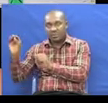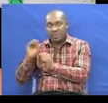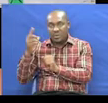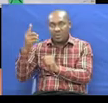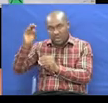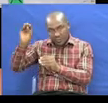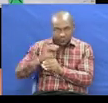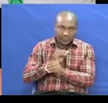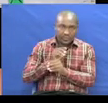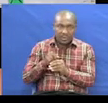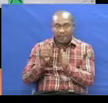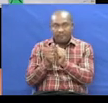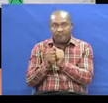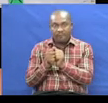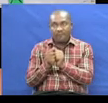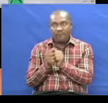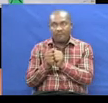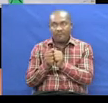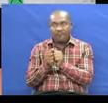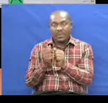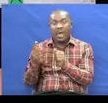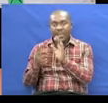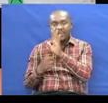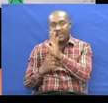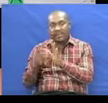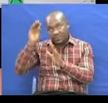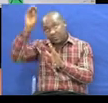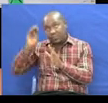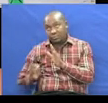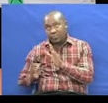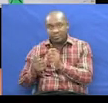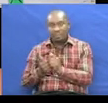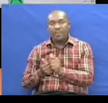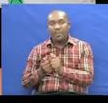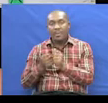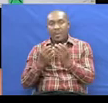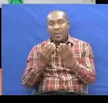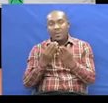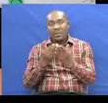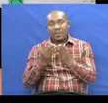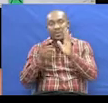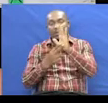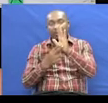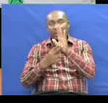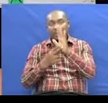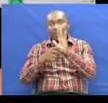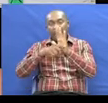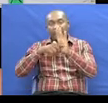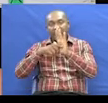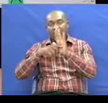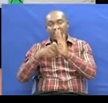1 there, 14, what, 6, and then 7 minus